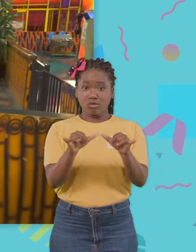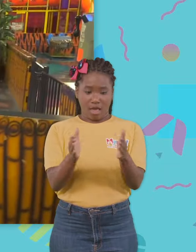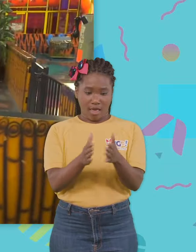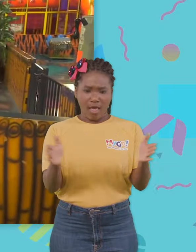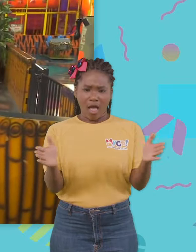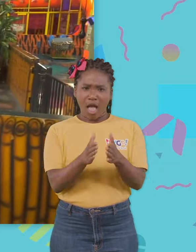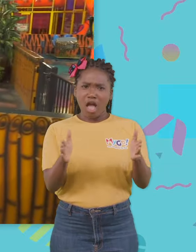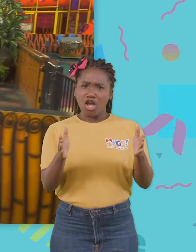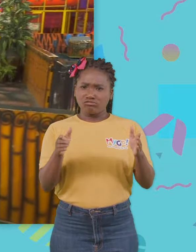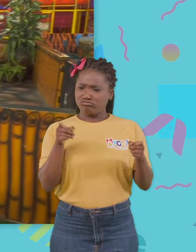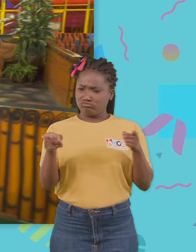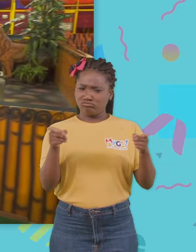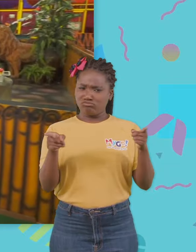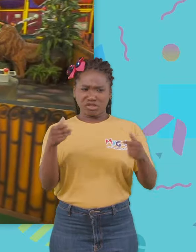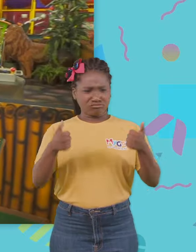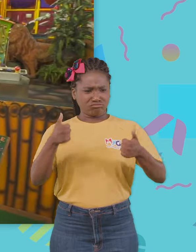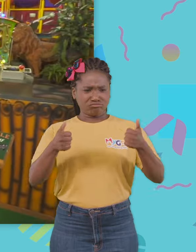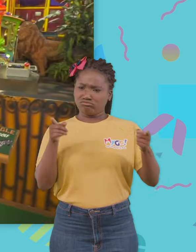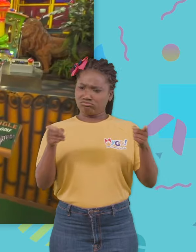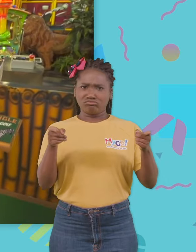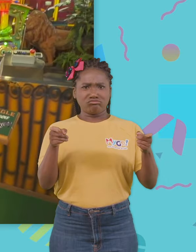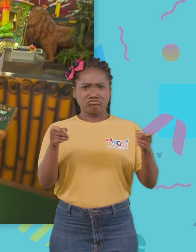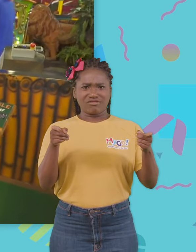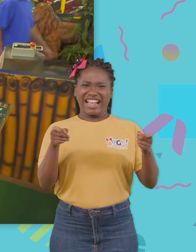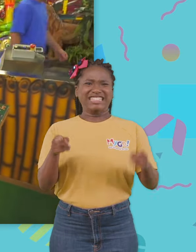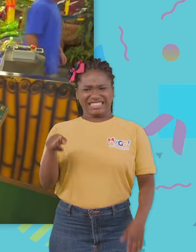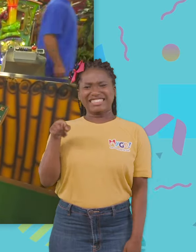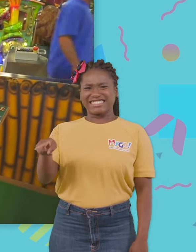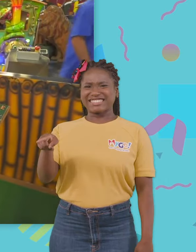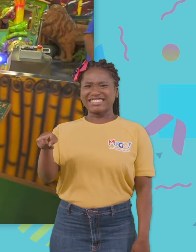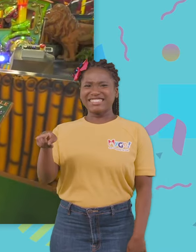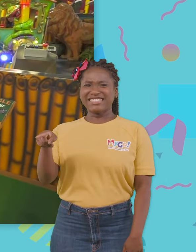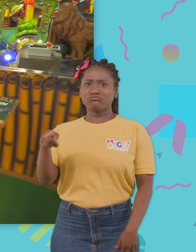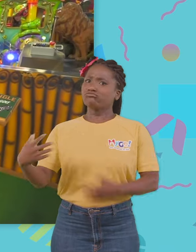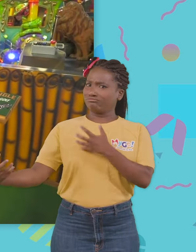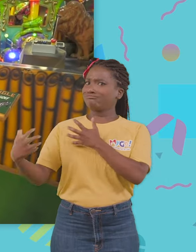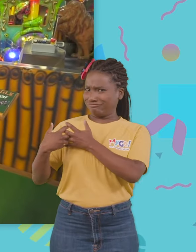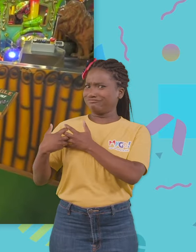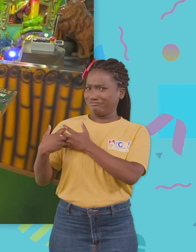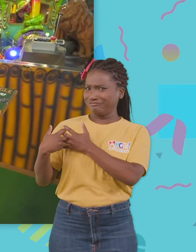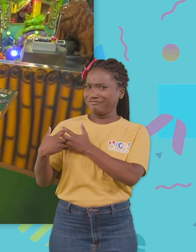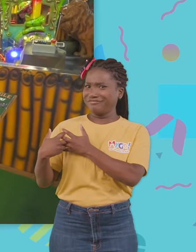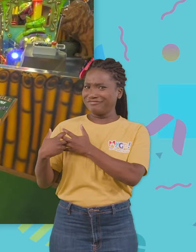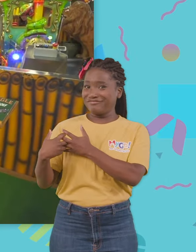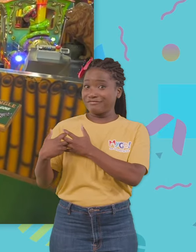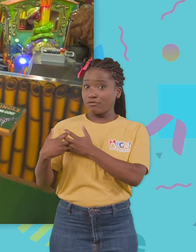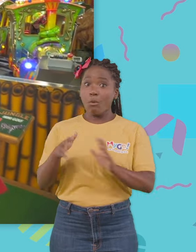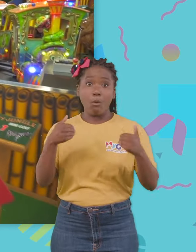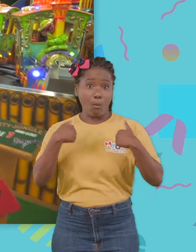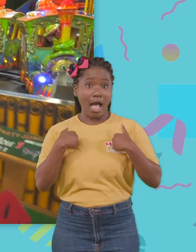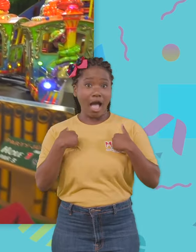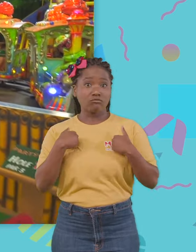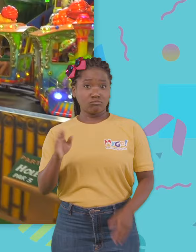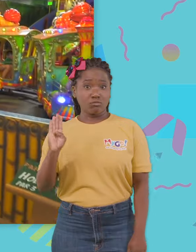clubs. Do we want this one or this one? Let's do this one. Looks just right for my size. So